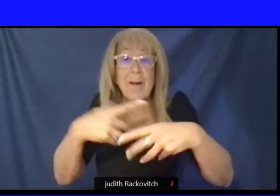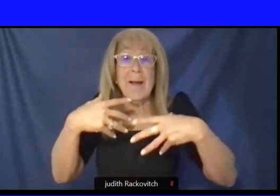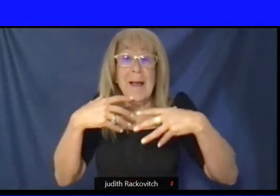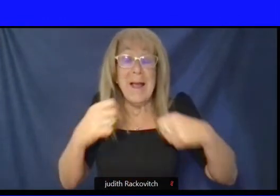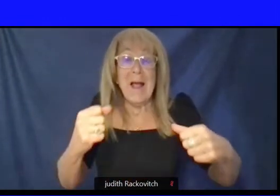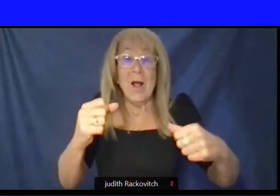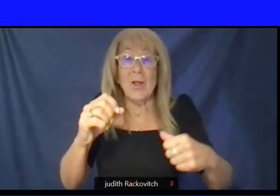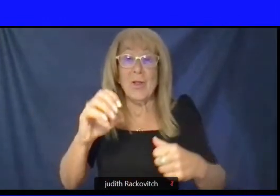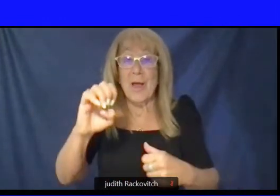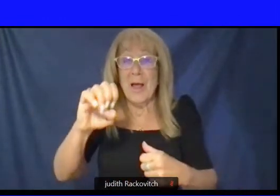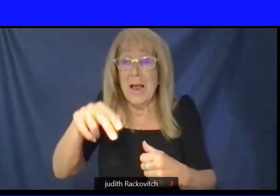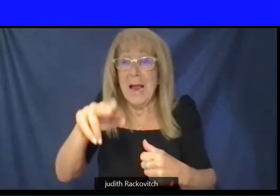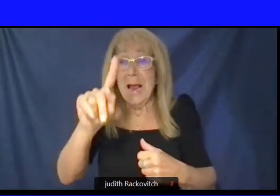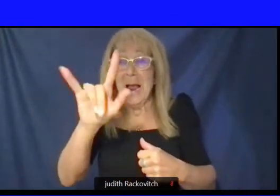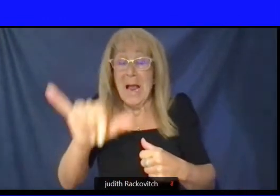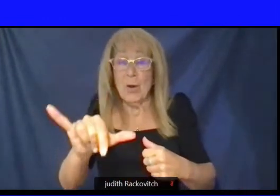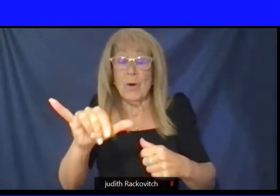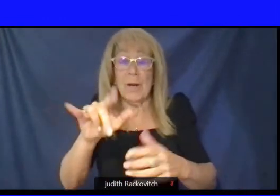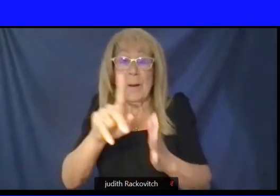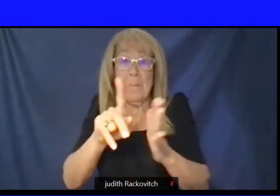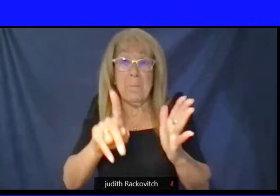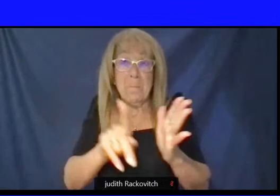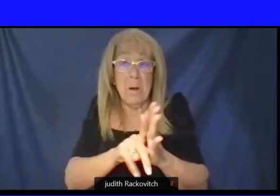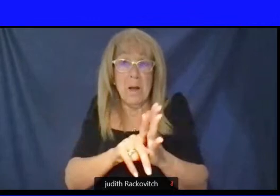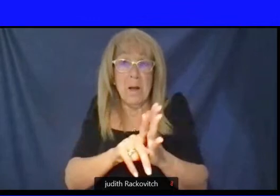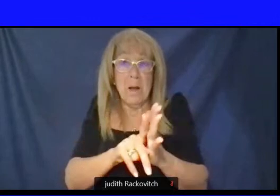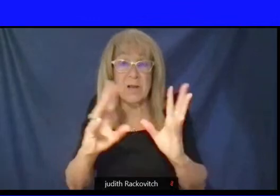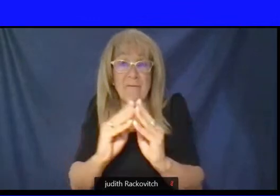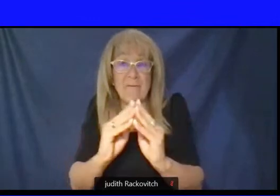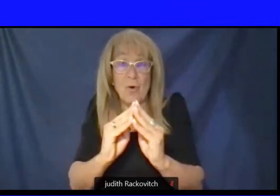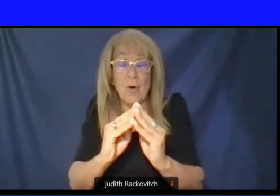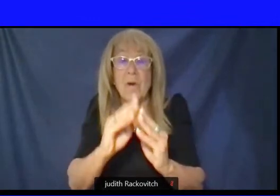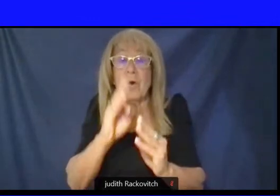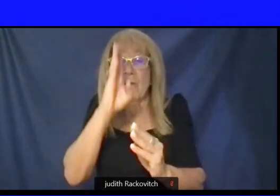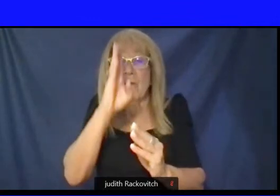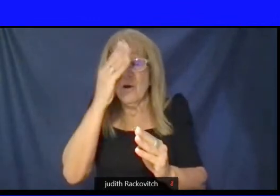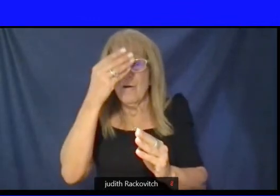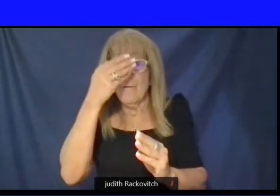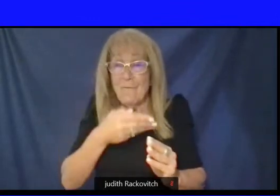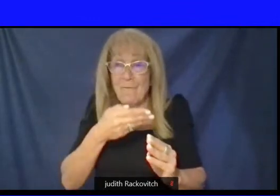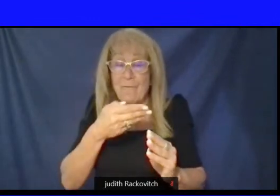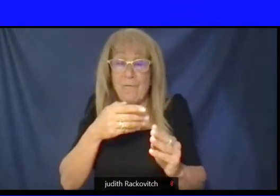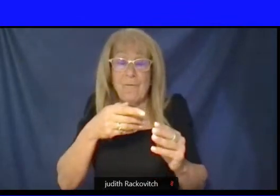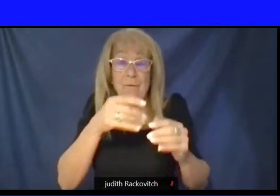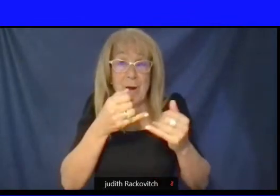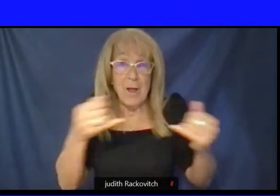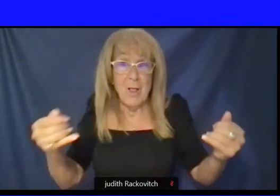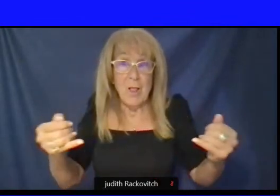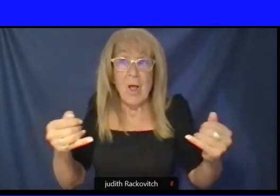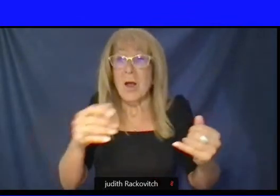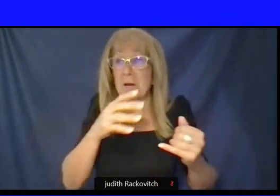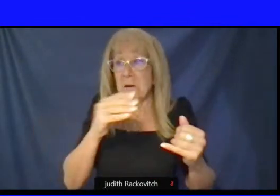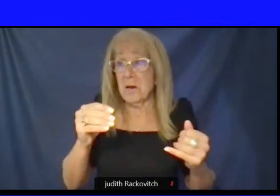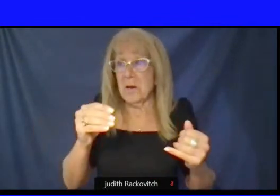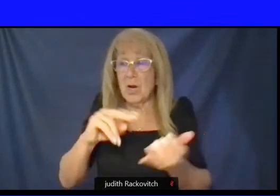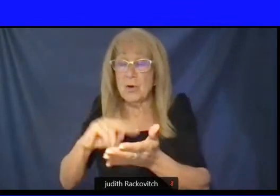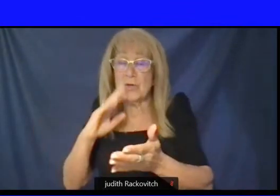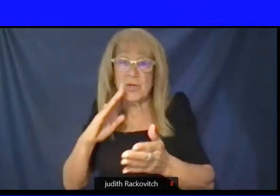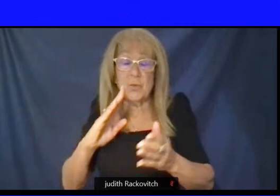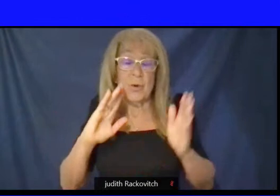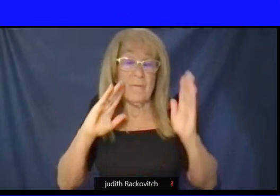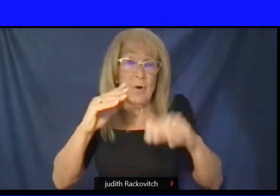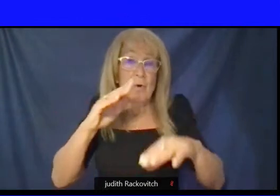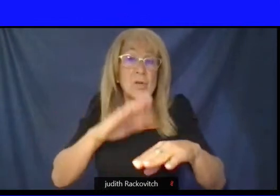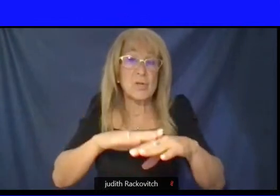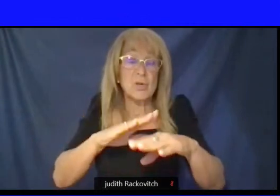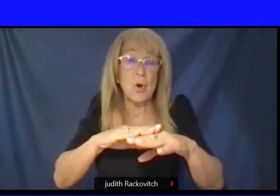our current nurse leader job descriptions, and to look at diversity and recruitment. Within our culture of safety pillar at the Office of